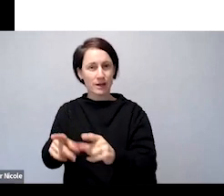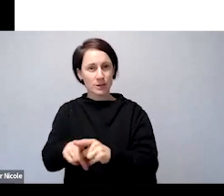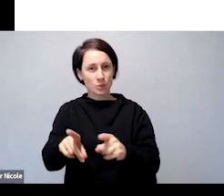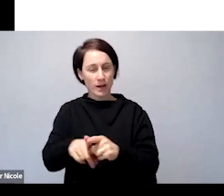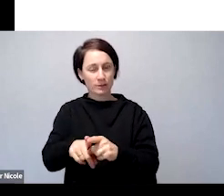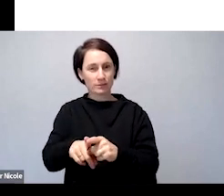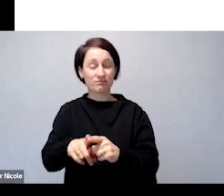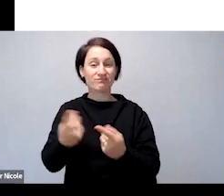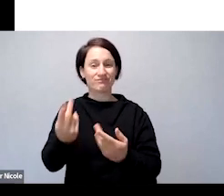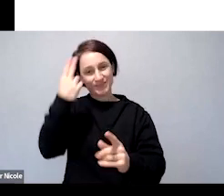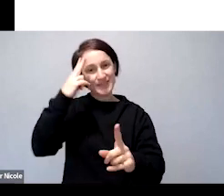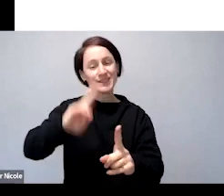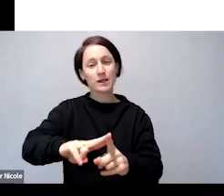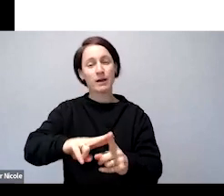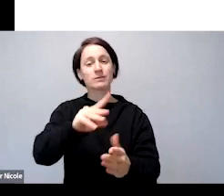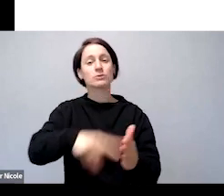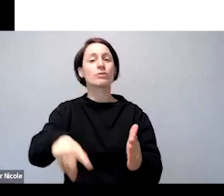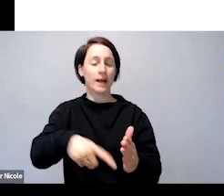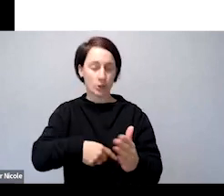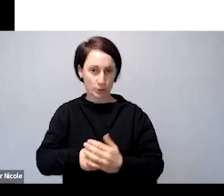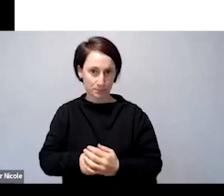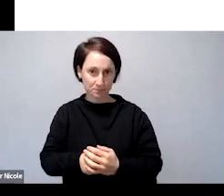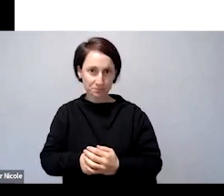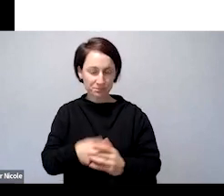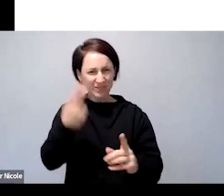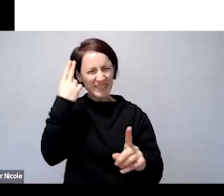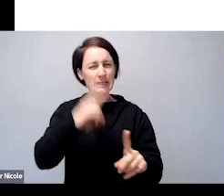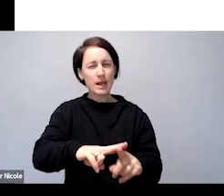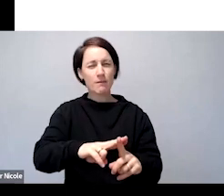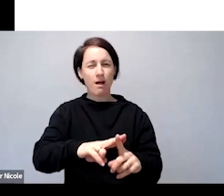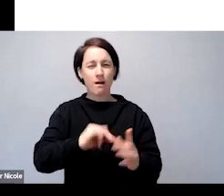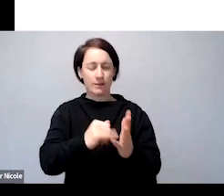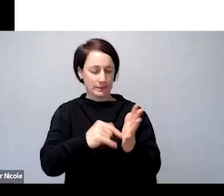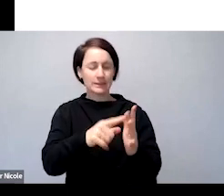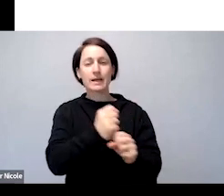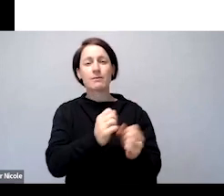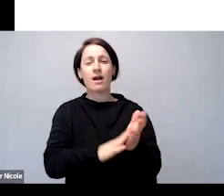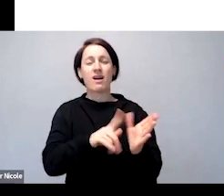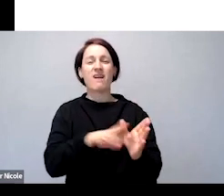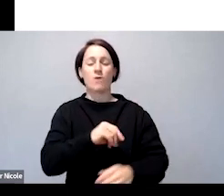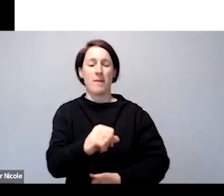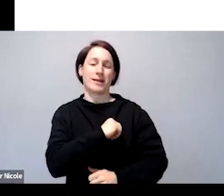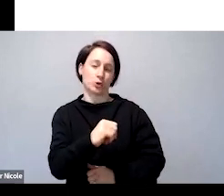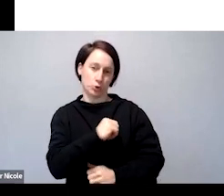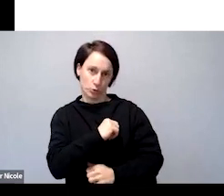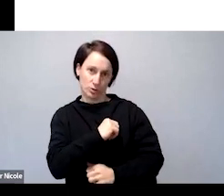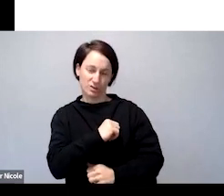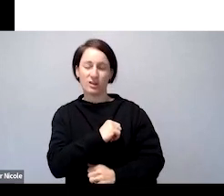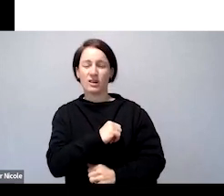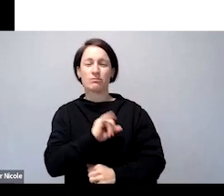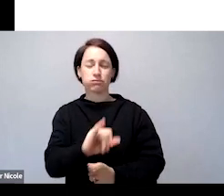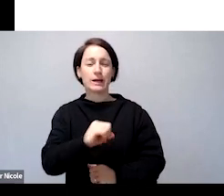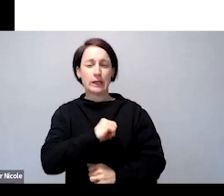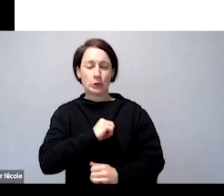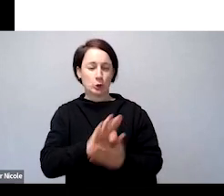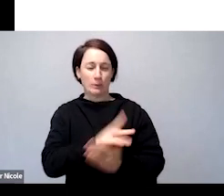are stigma and discrimination. Because stigma and discrimination are attitudinal barriers, and they serve to exclude people with